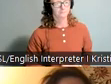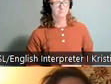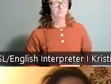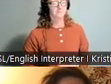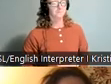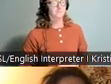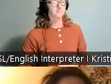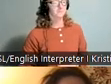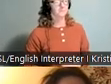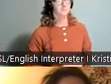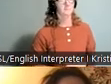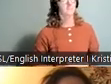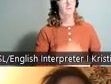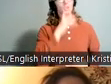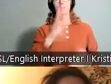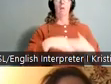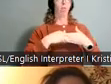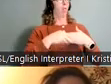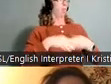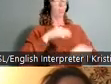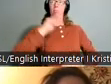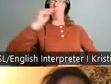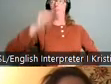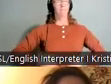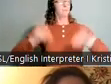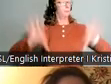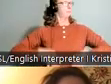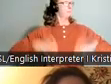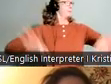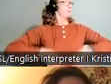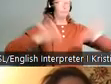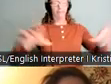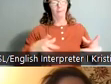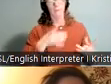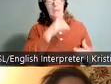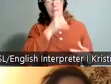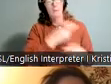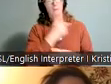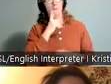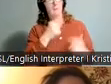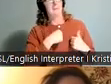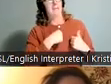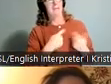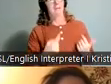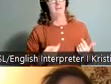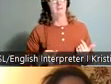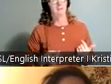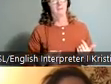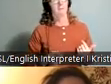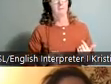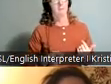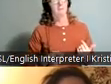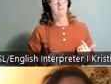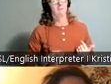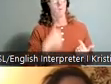being like loose and free with, you know, an enormous budget. Like, I think that, like for me, it was like, when